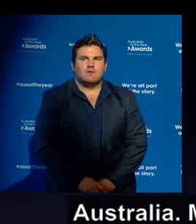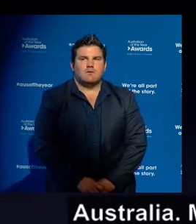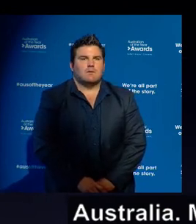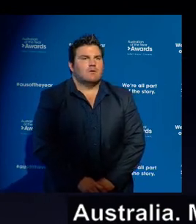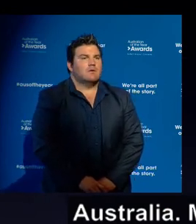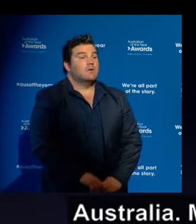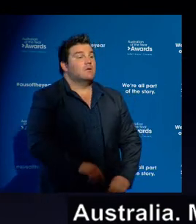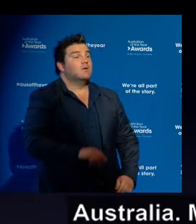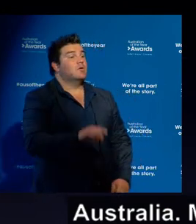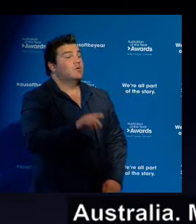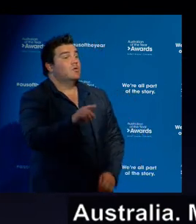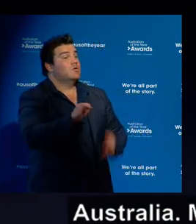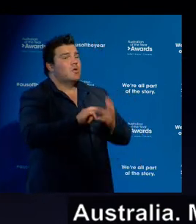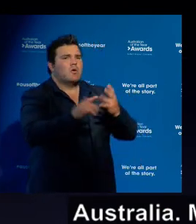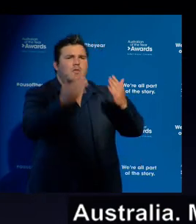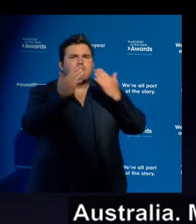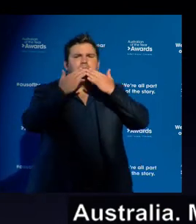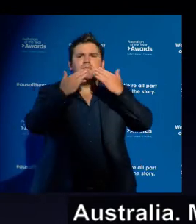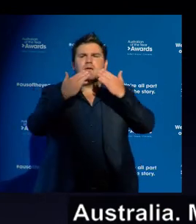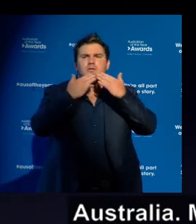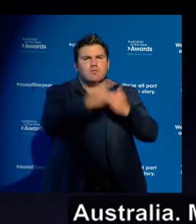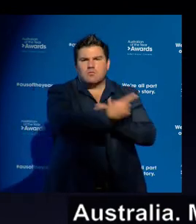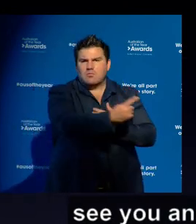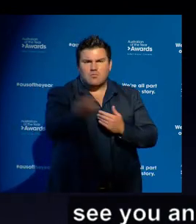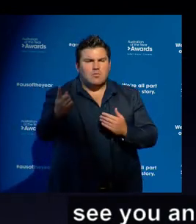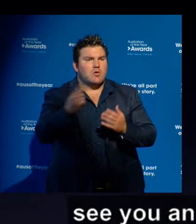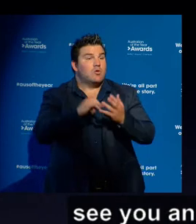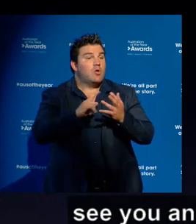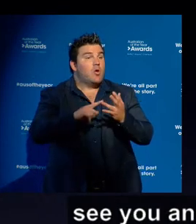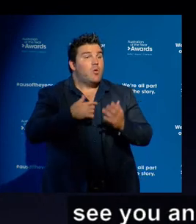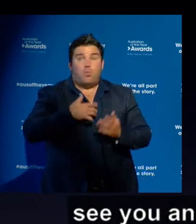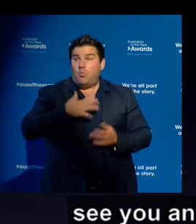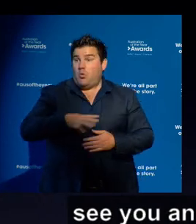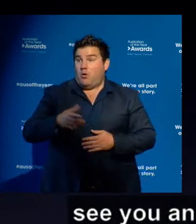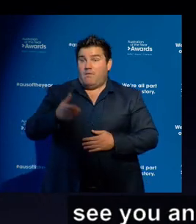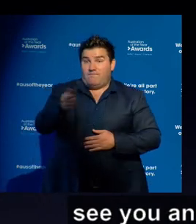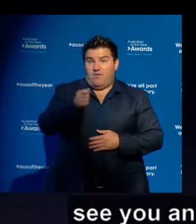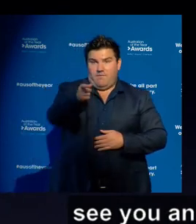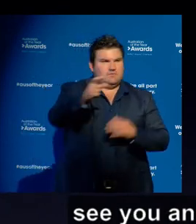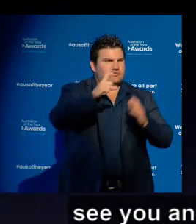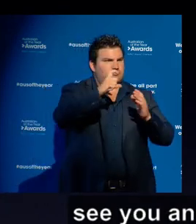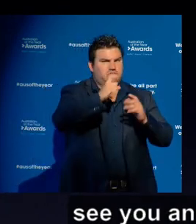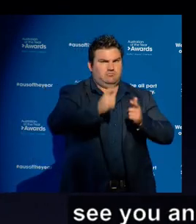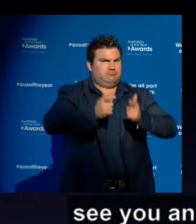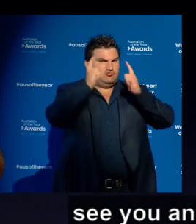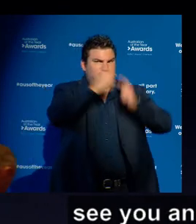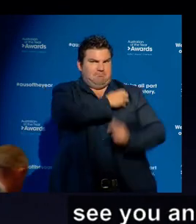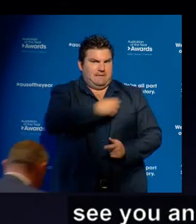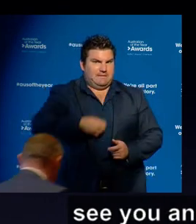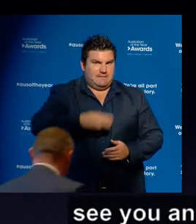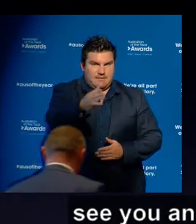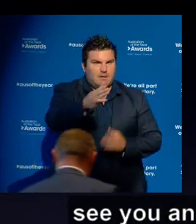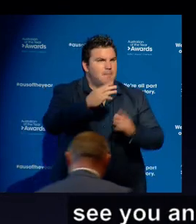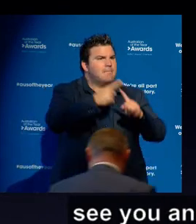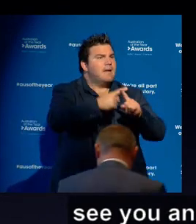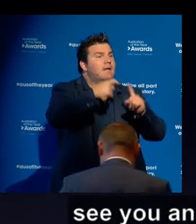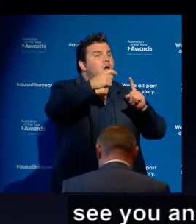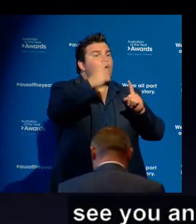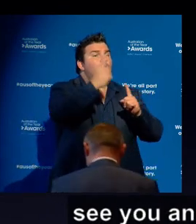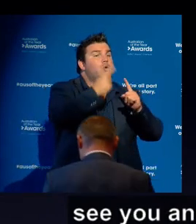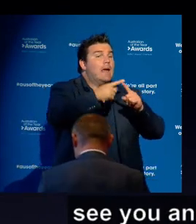Thank you so much. And once again, I'd like to invite our guest of honour, the Chief Minister, and Katrina Fanning,